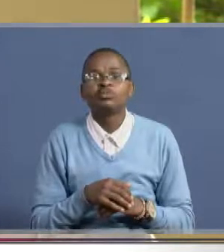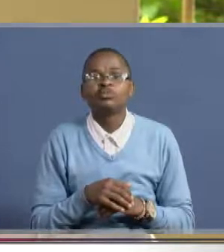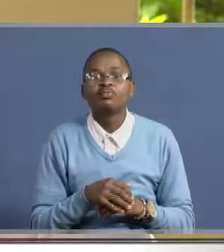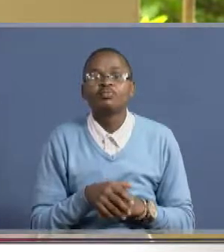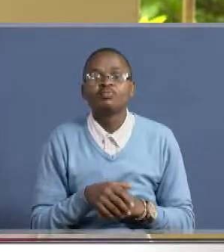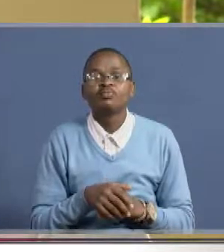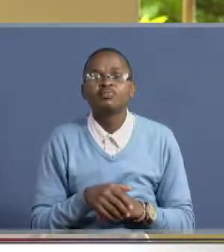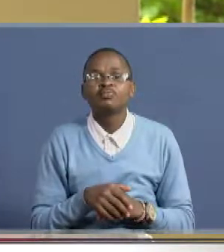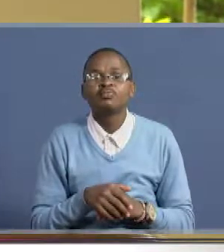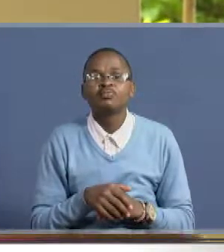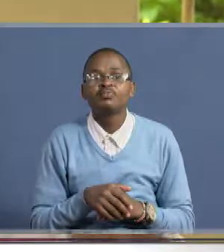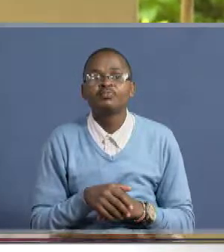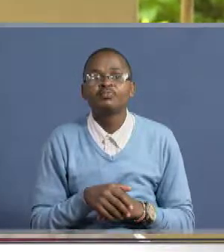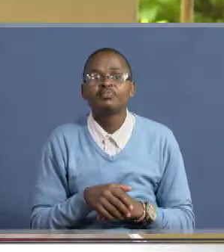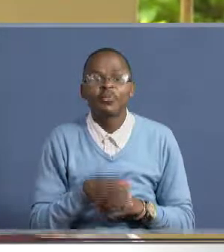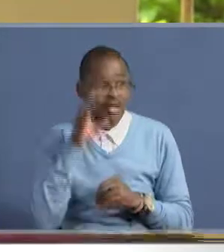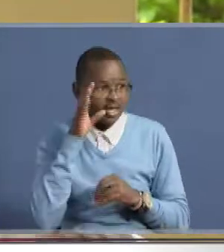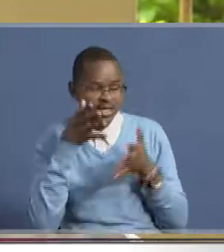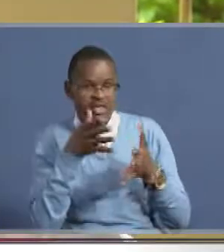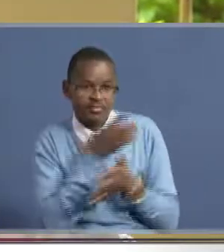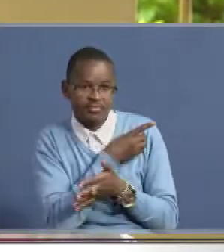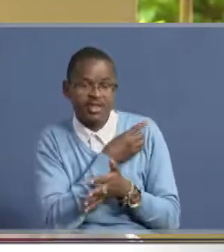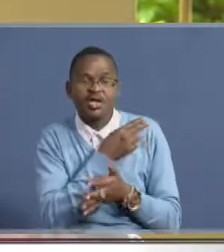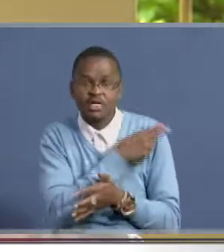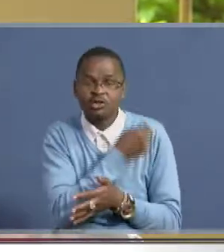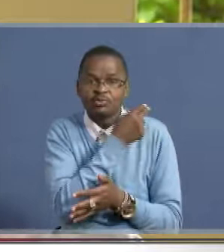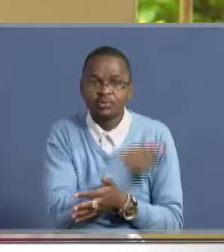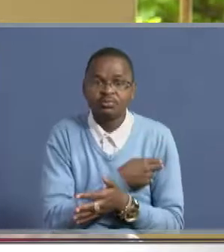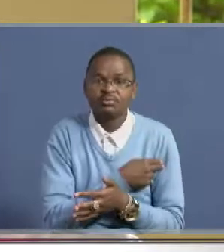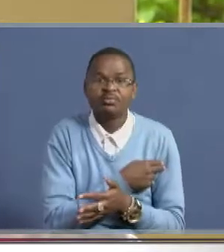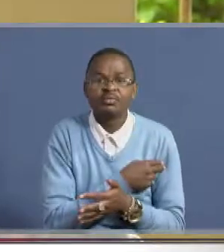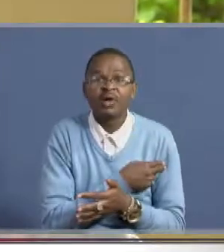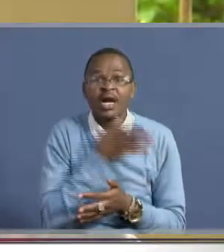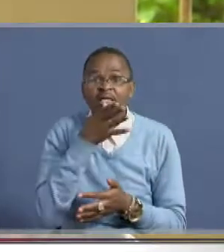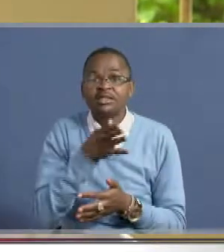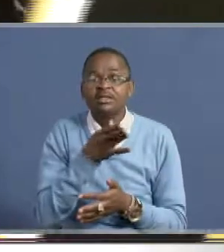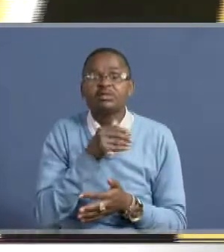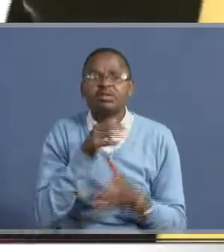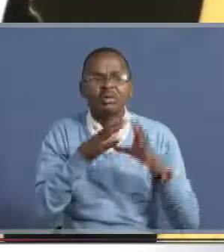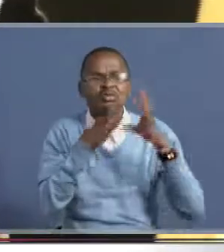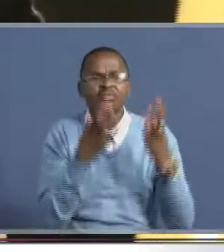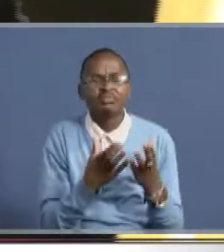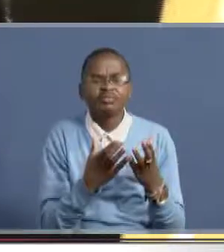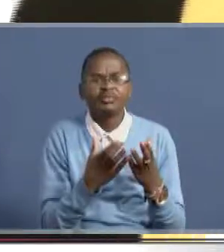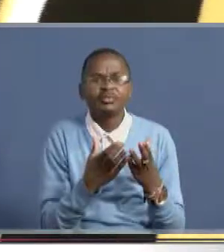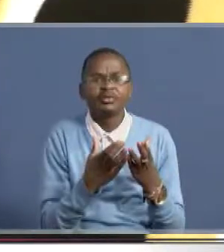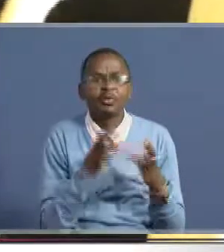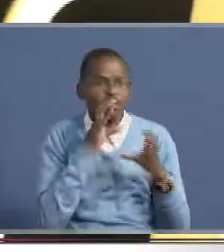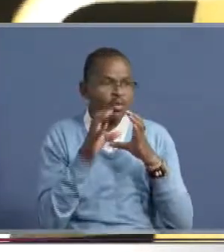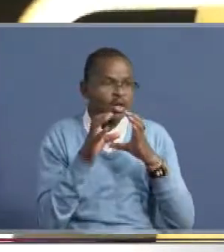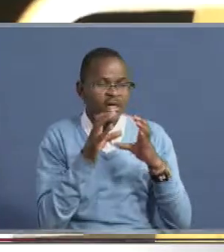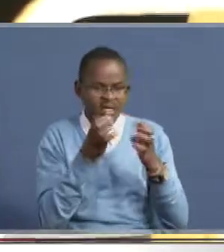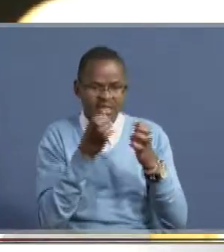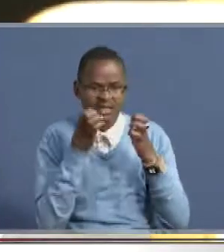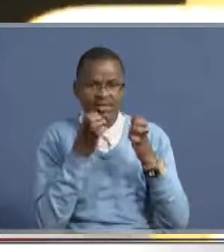Okay, and here is only in the dispensary, this hospital, it's not the community. Though not communicating in it